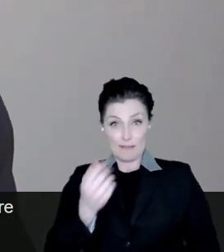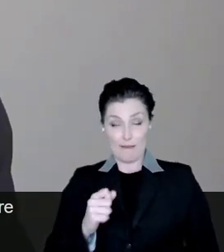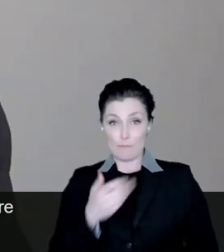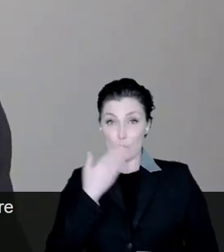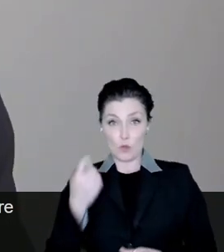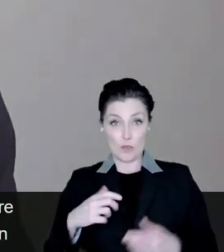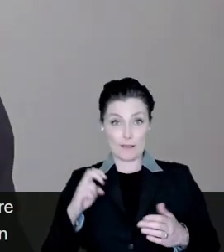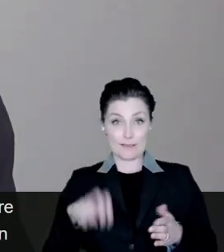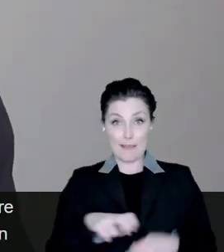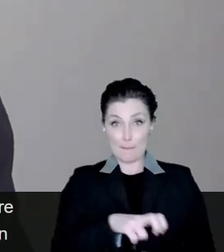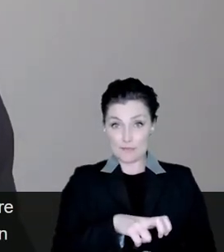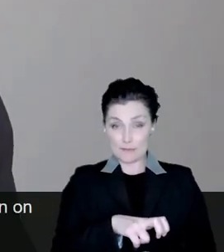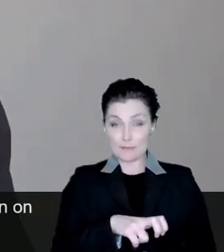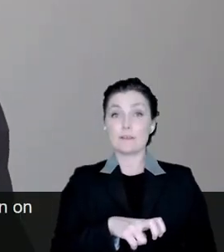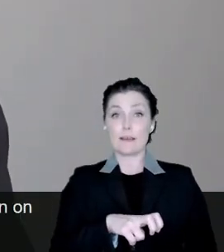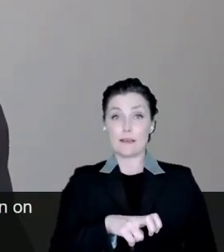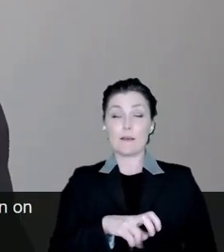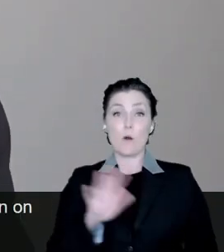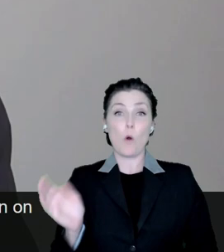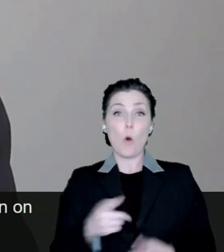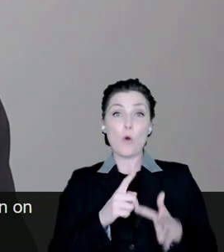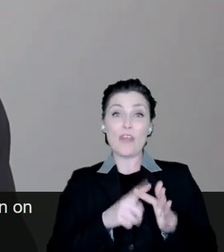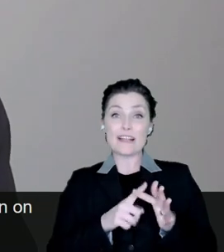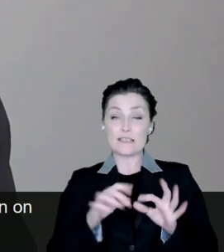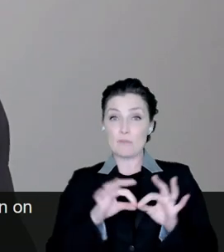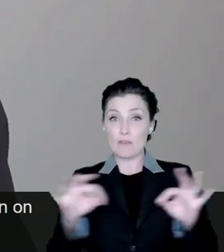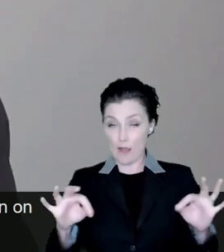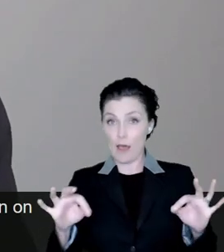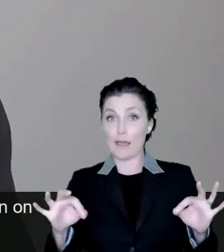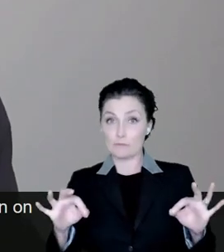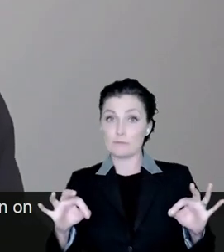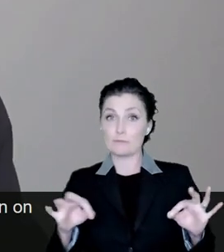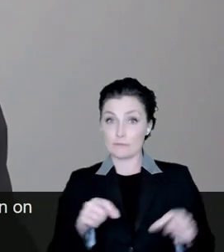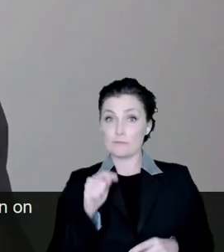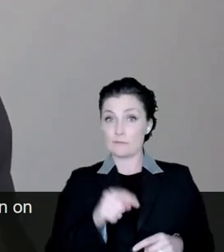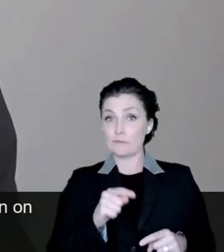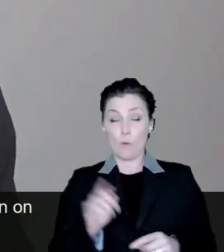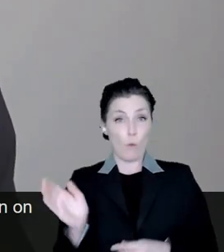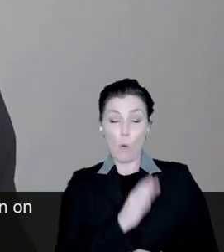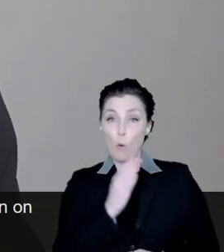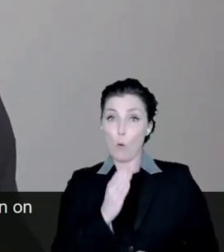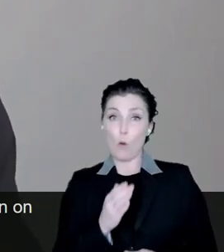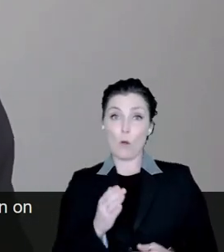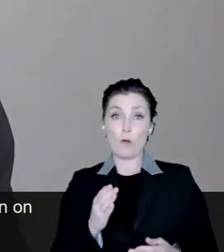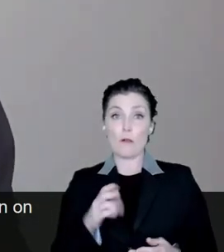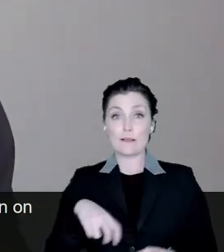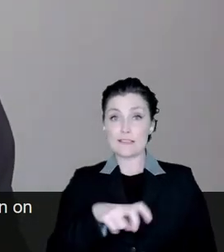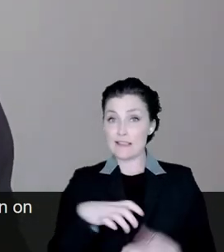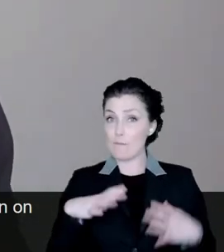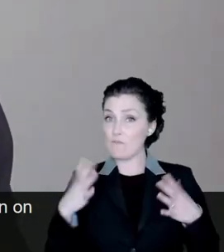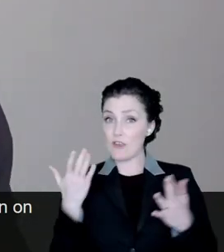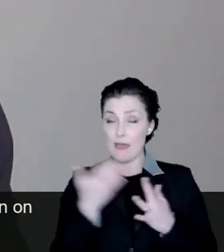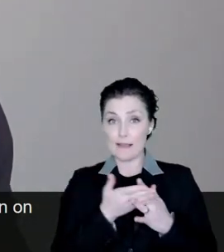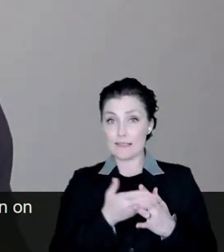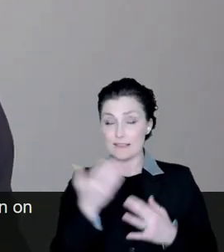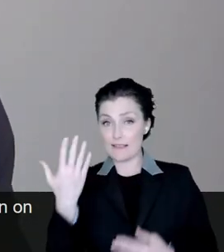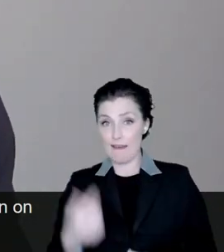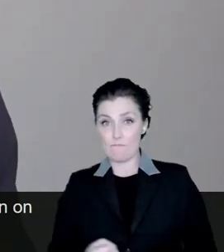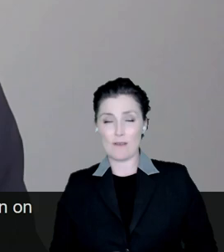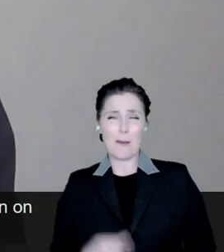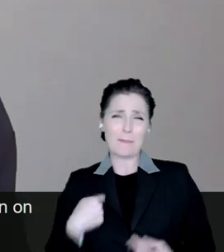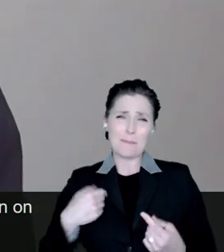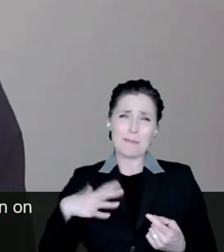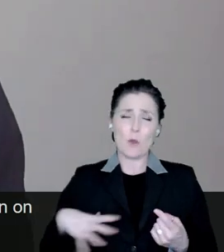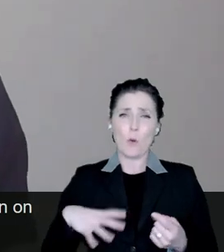all 9,000-plus of our buses are step-free. But like Sean, I desperately want the government to do right by our capital city,